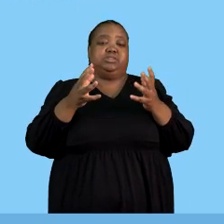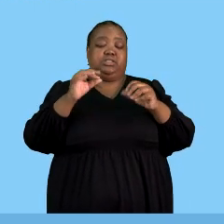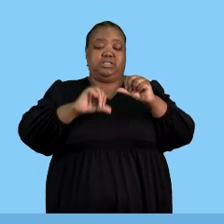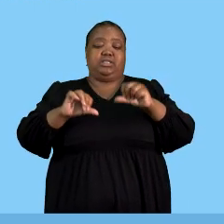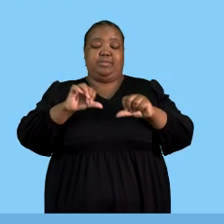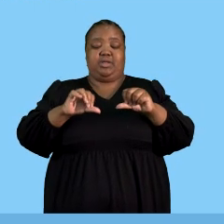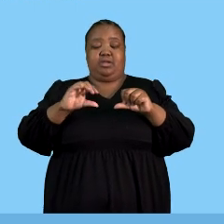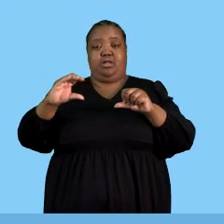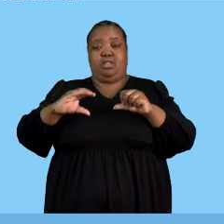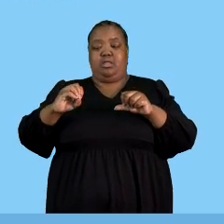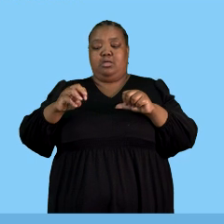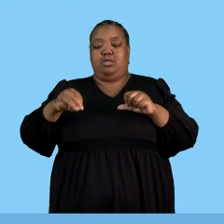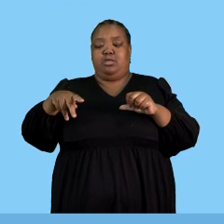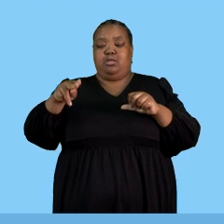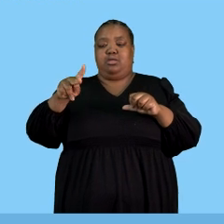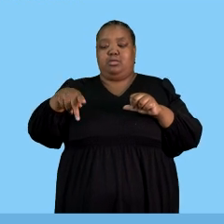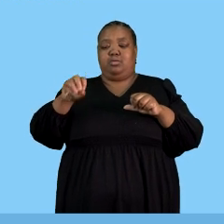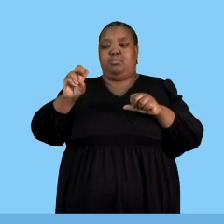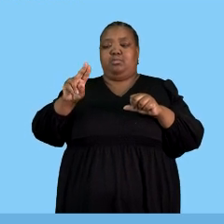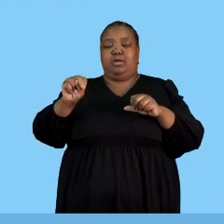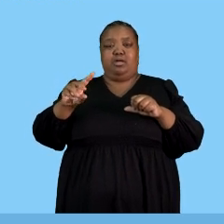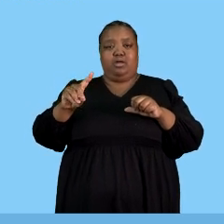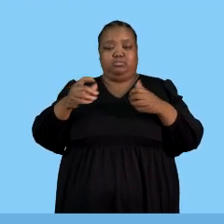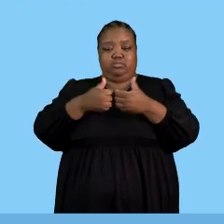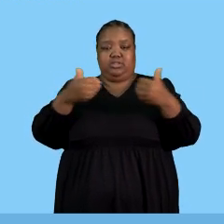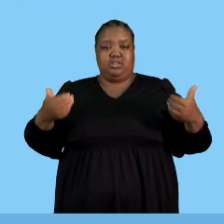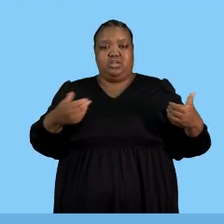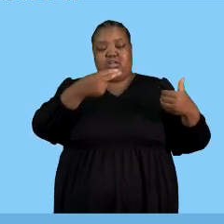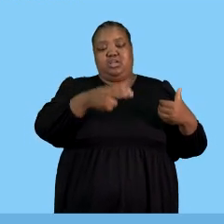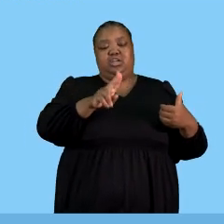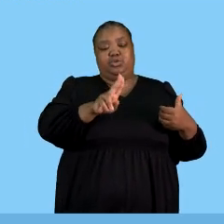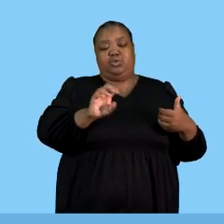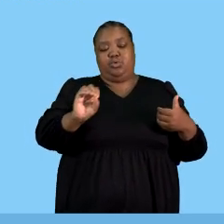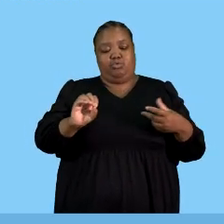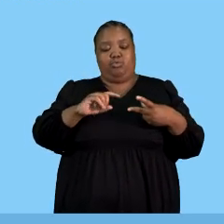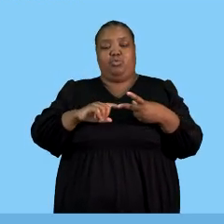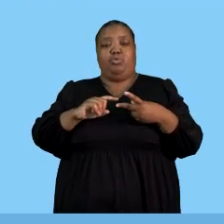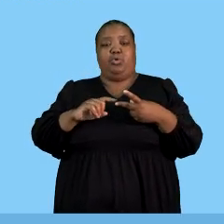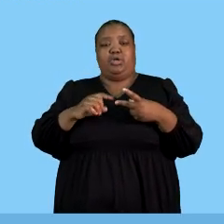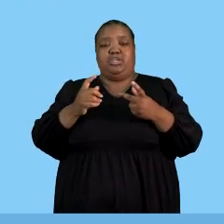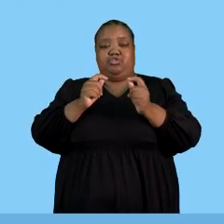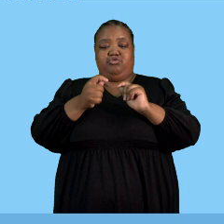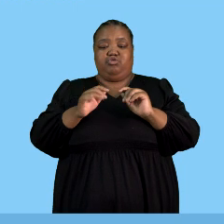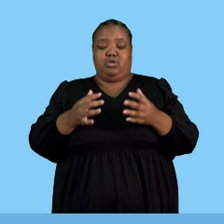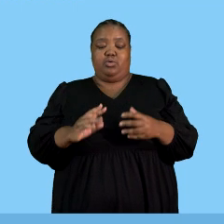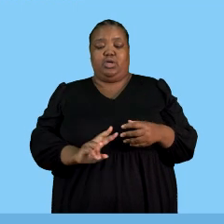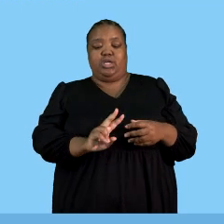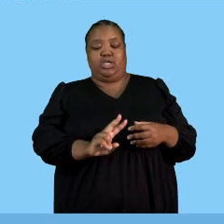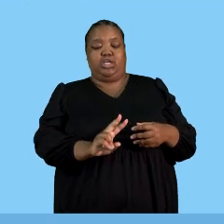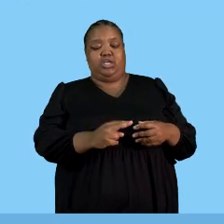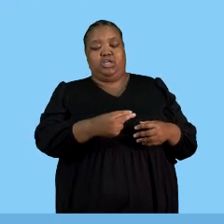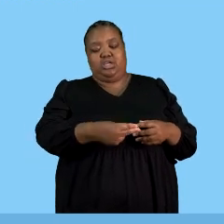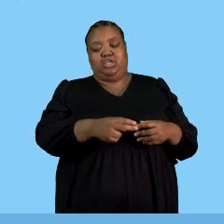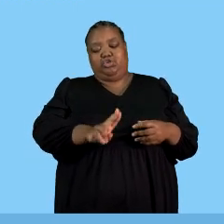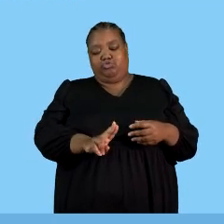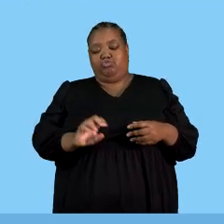some chemical reactions. So we can break the compound of H2O, for instance, into H2